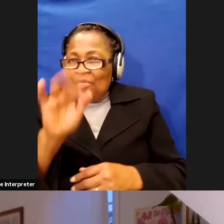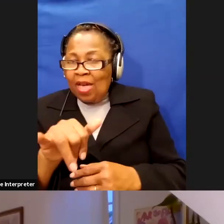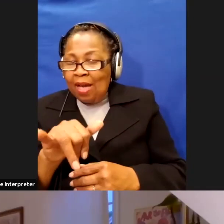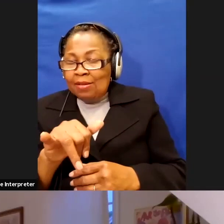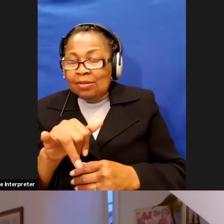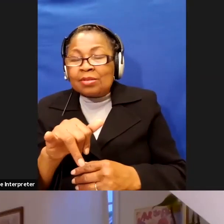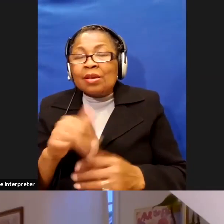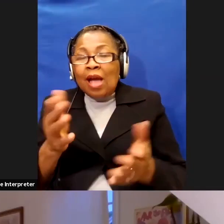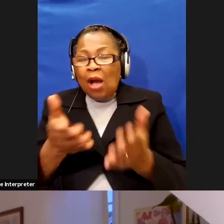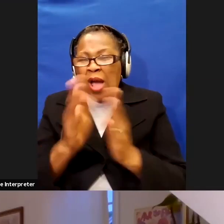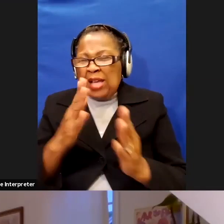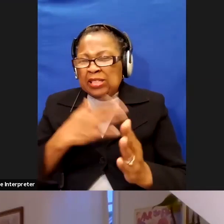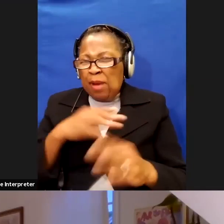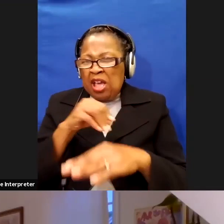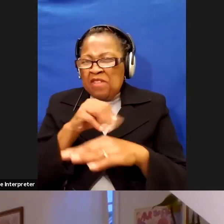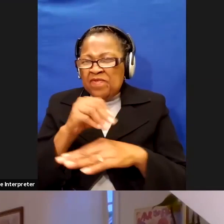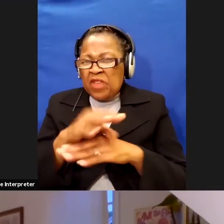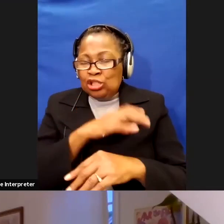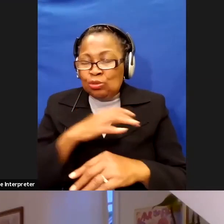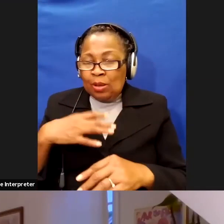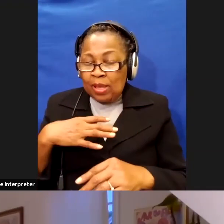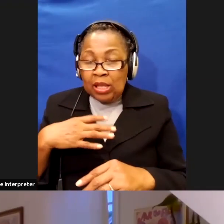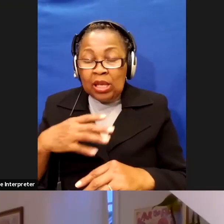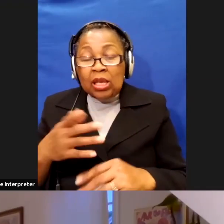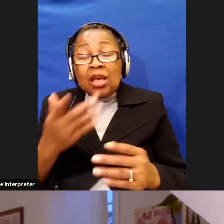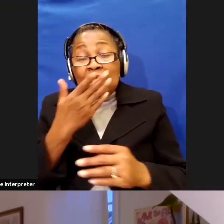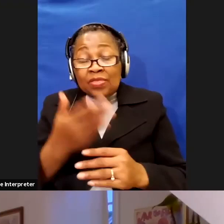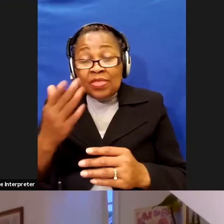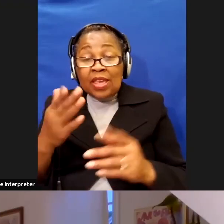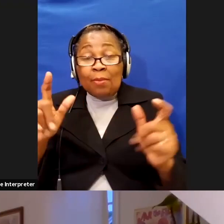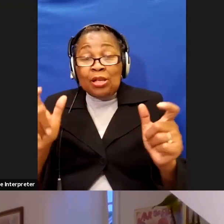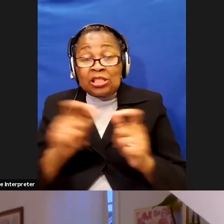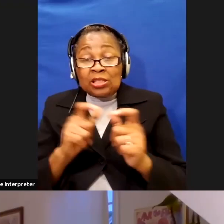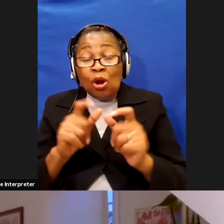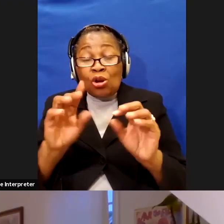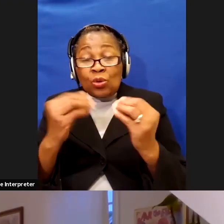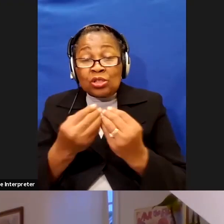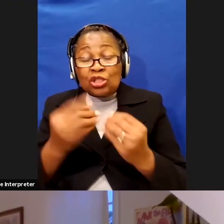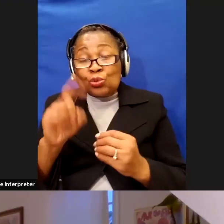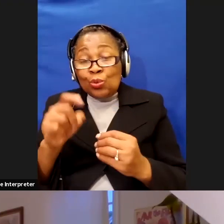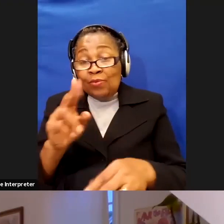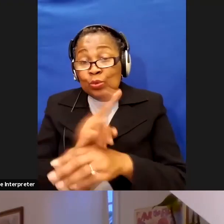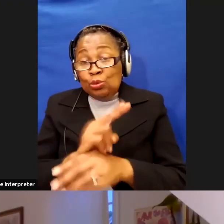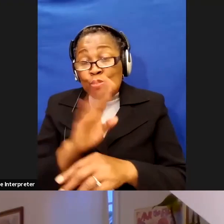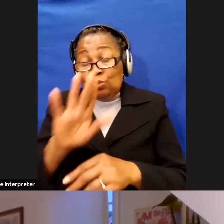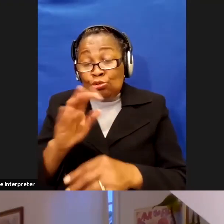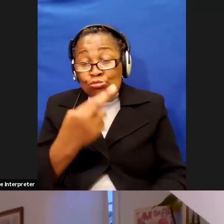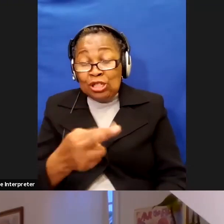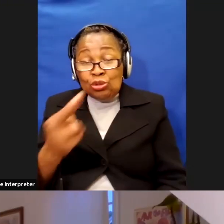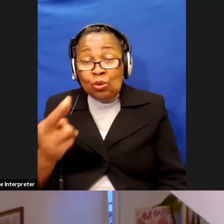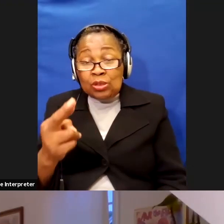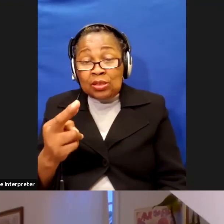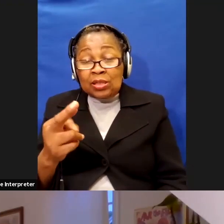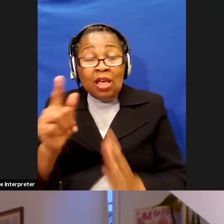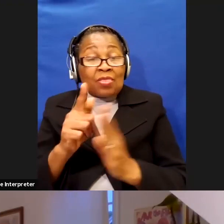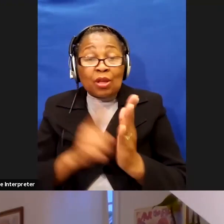the thing with being a smaller organization is that you have to marshal your resources. The law doesn't